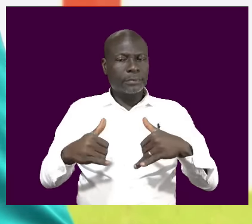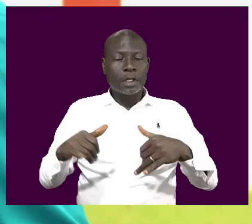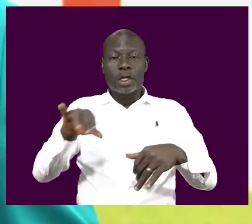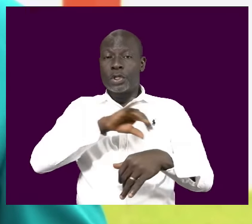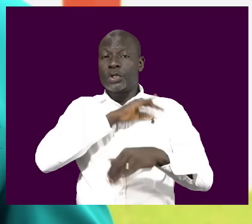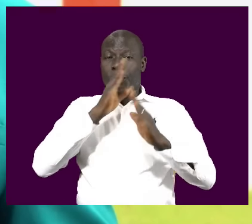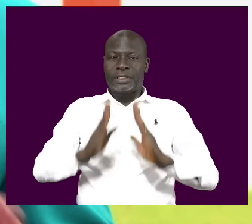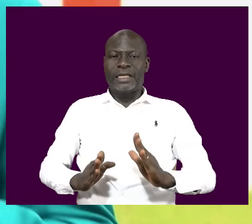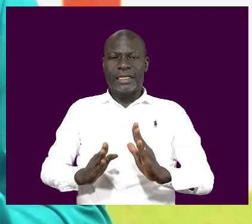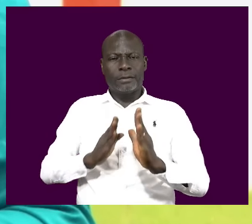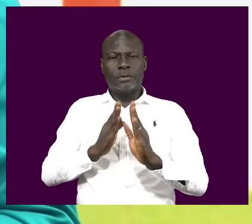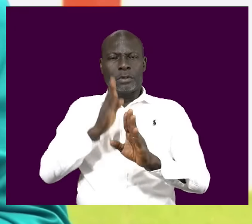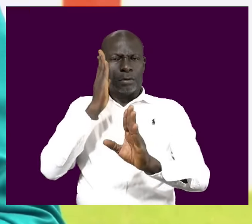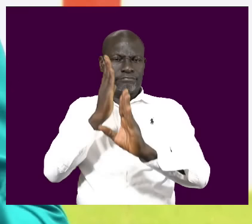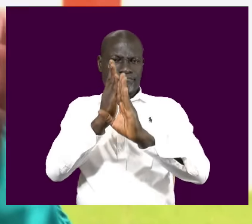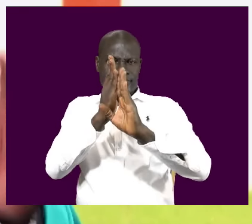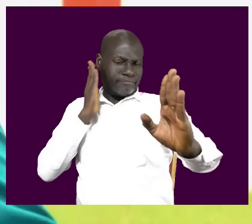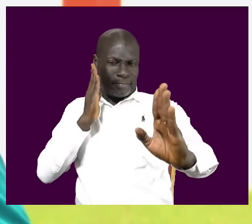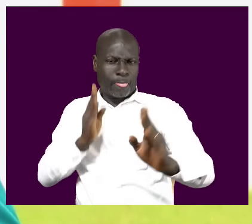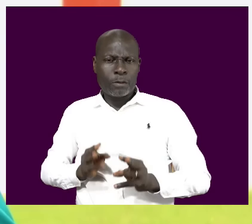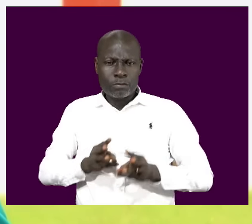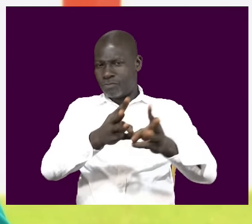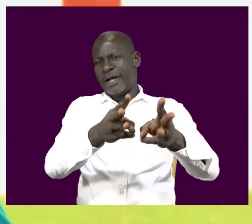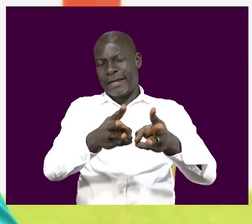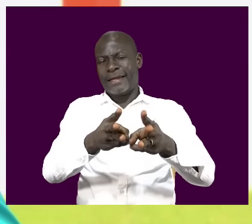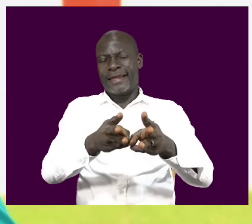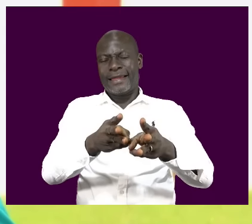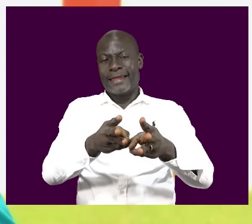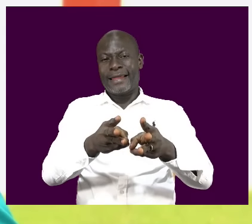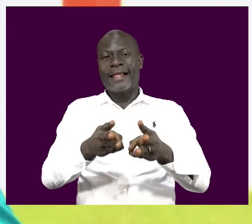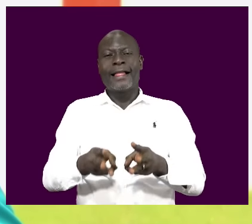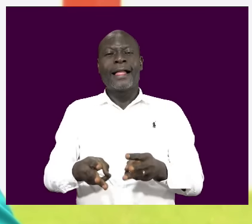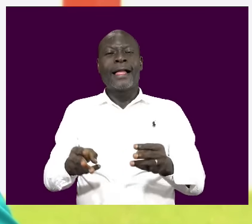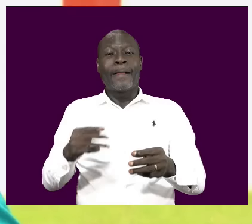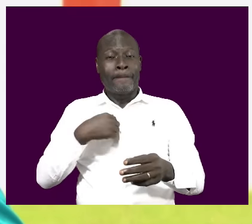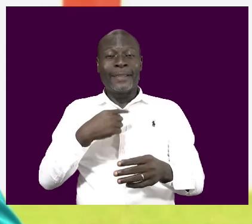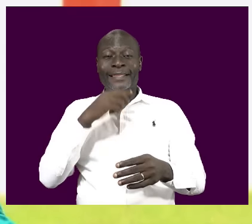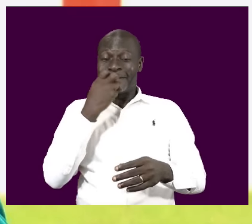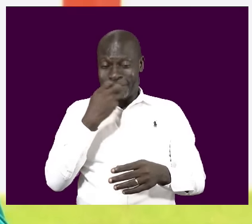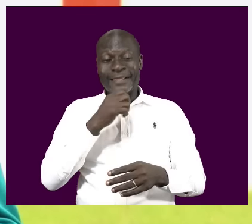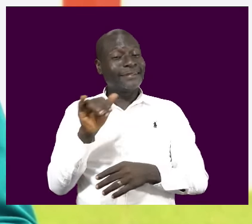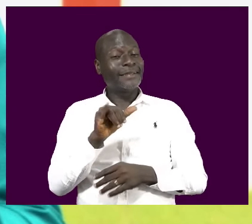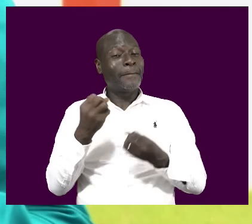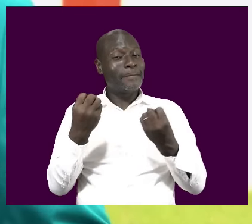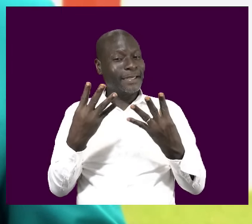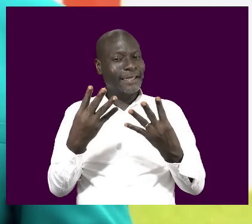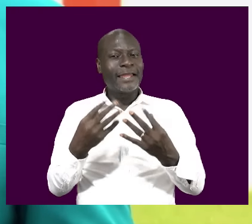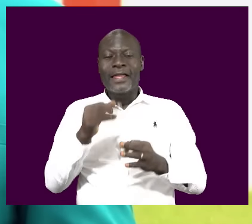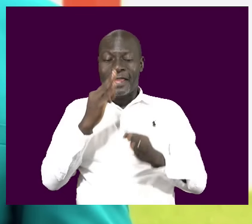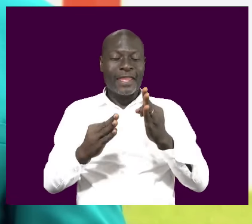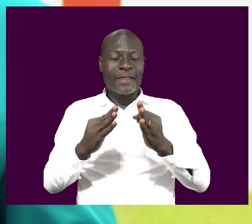Christianity is ordered after a definite pattern. Metaka sa abrofo no na sa meka sa de me kire ne